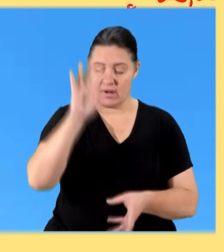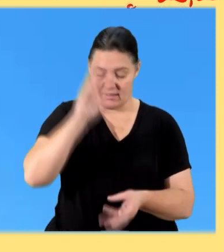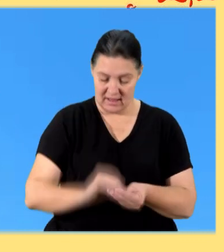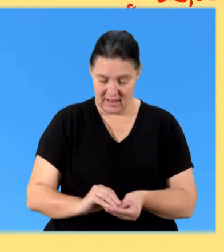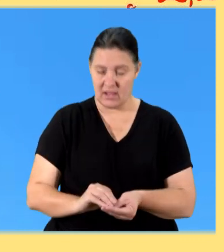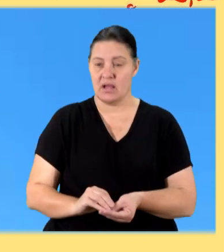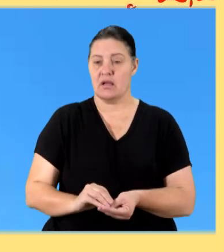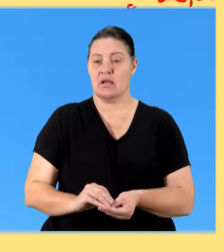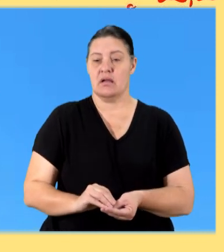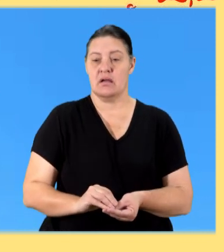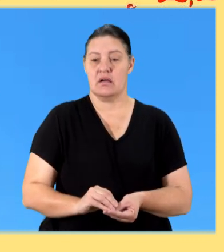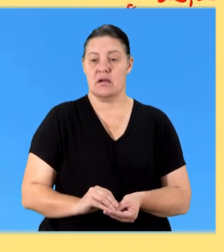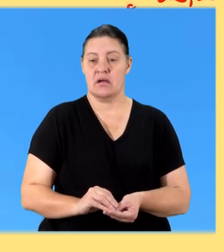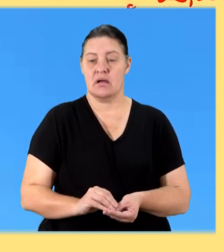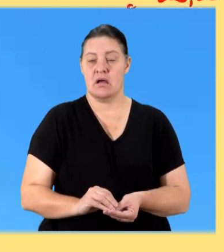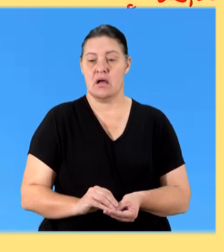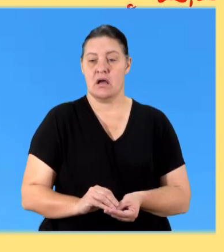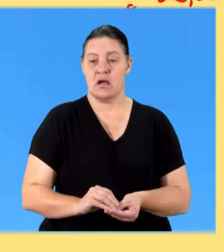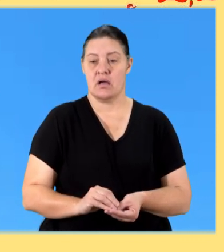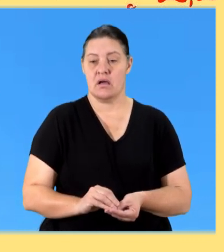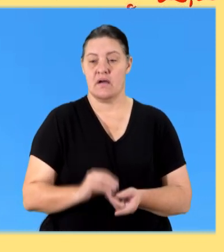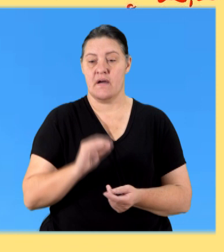565 rands and 20.